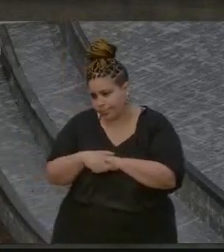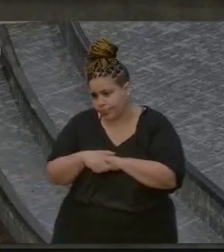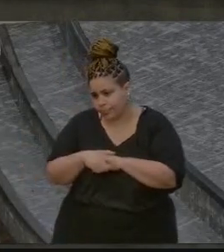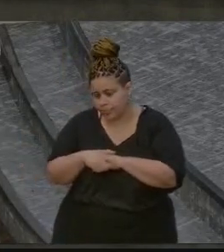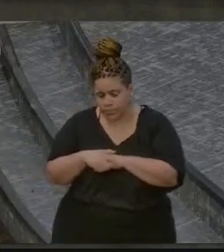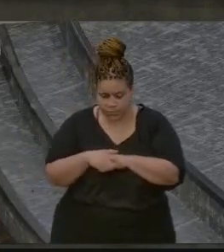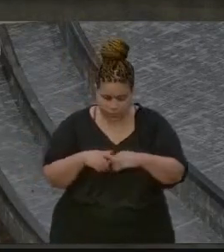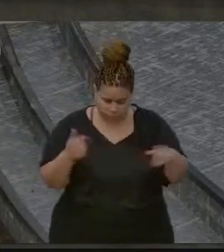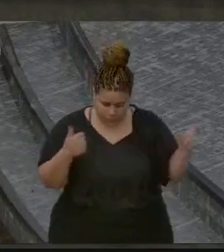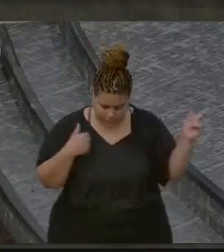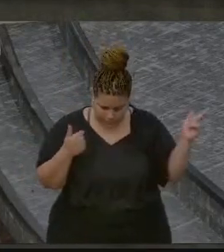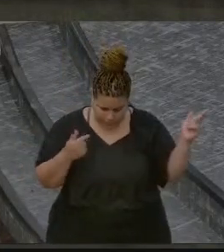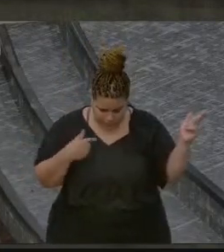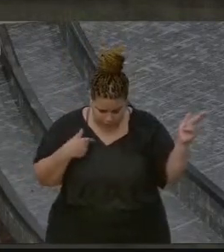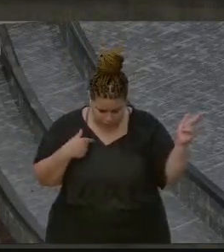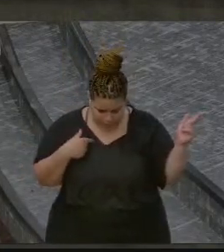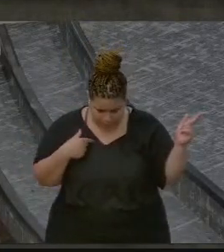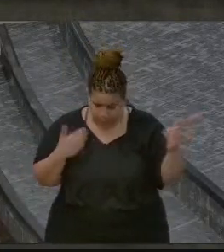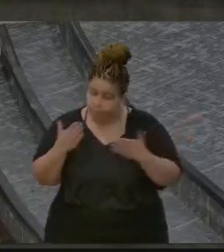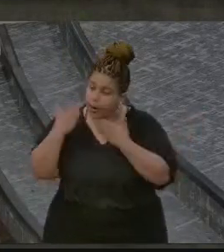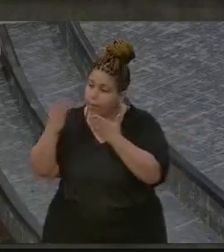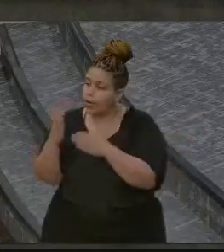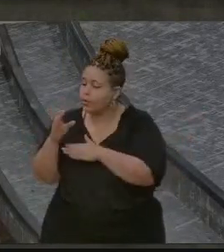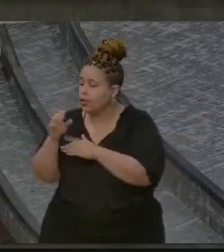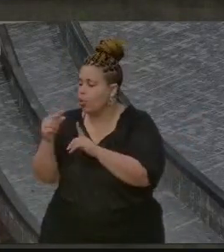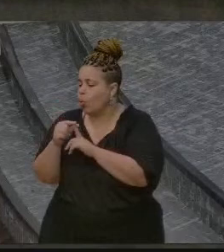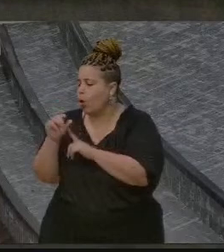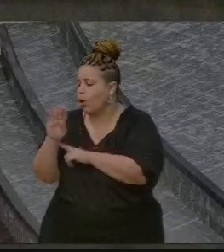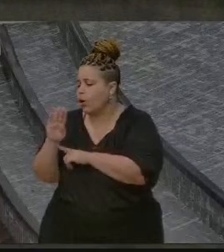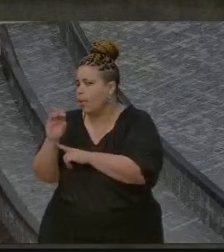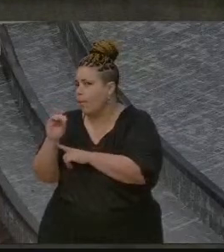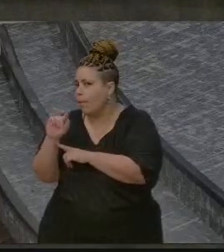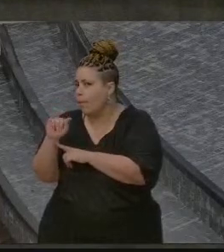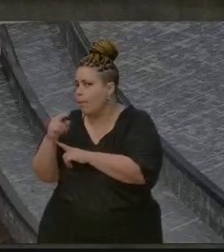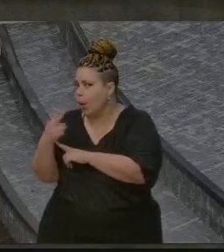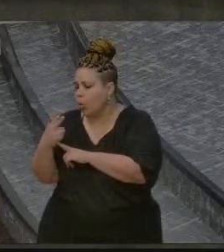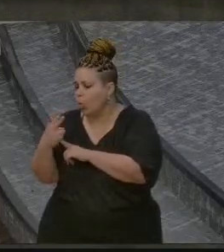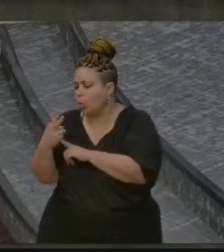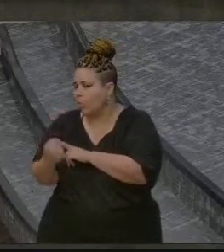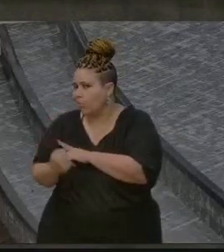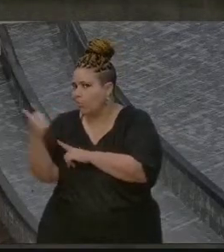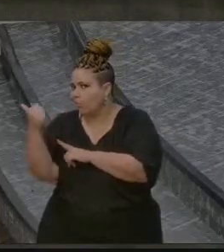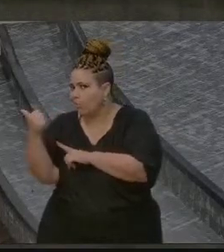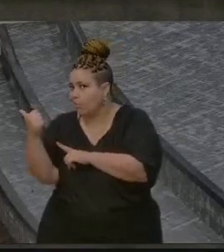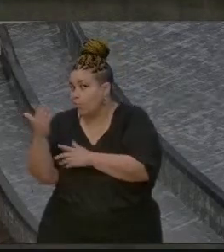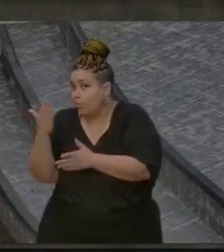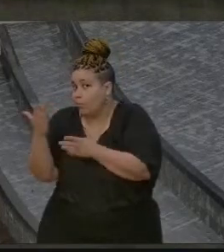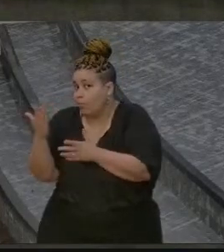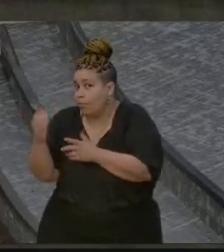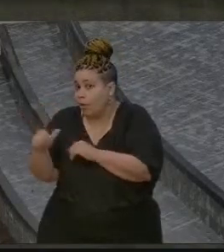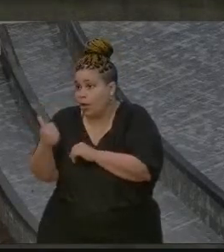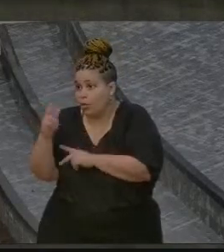I'm only proposing to take out the word both, but my other colleagues may have other suggestions.